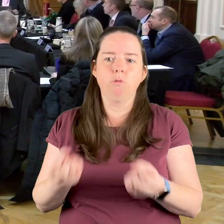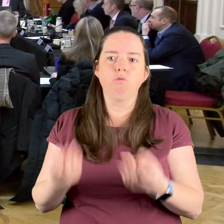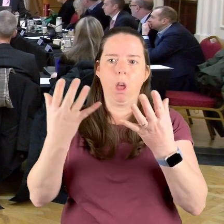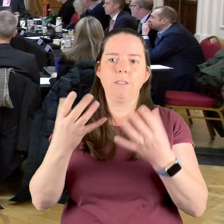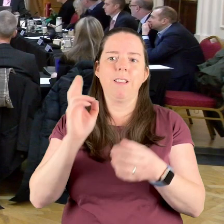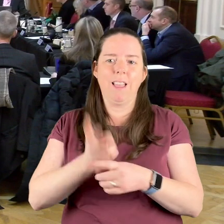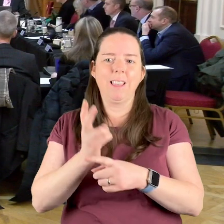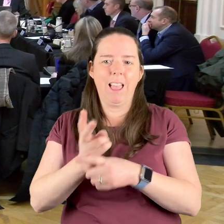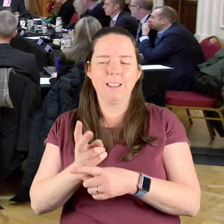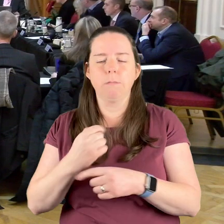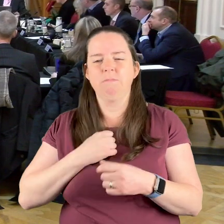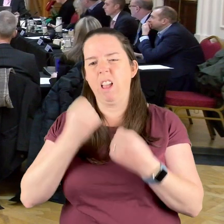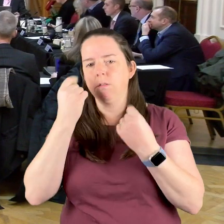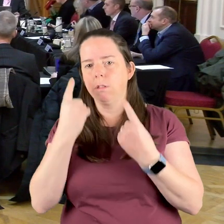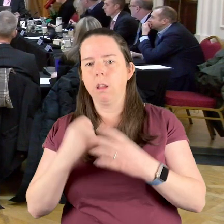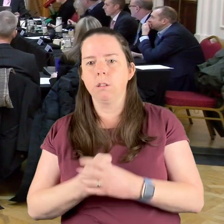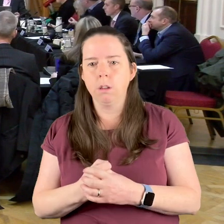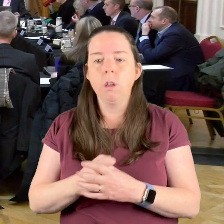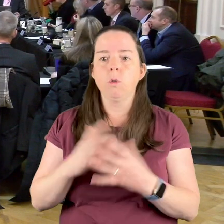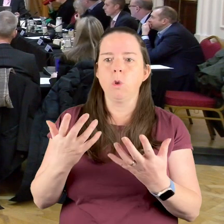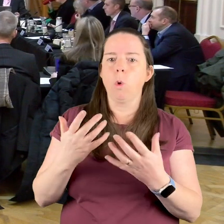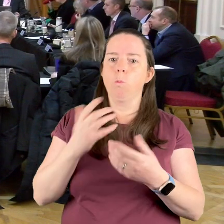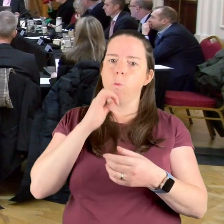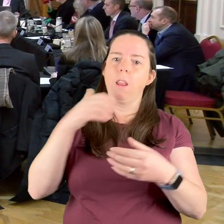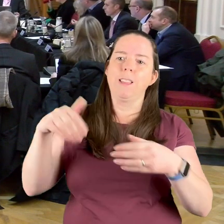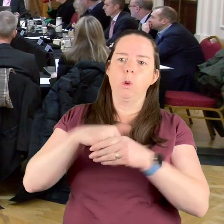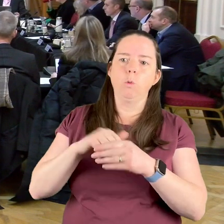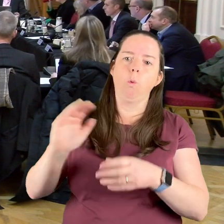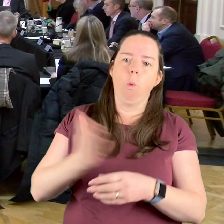7th of February, is my understanding. And again,